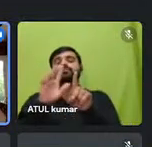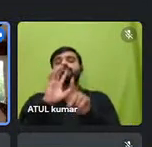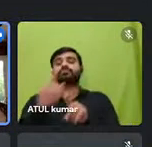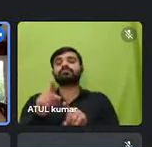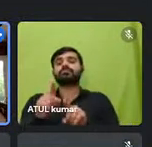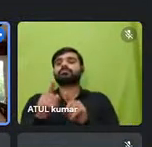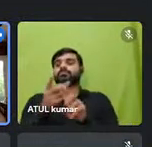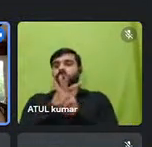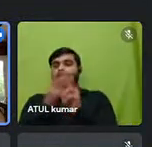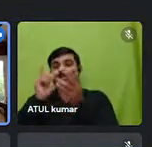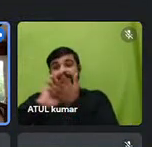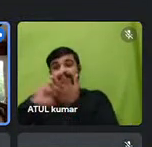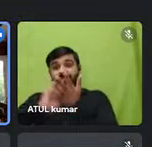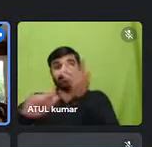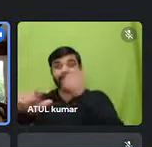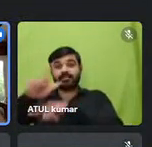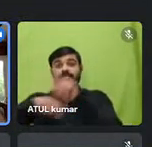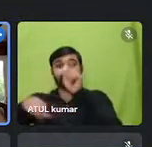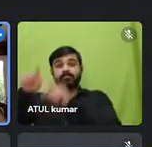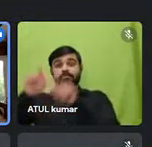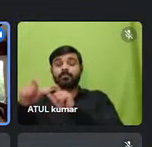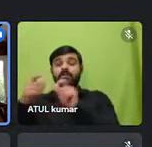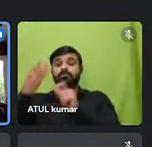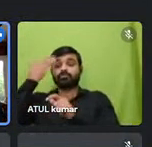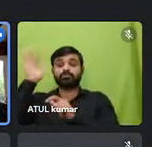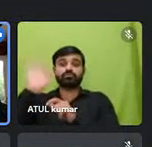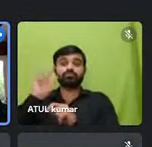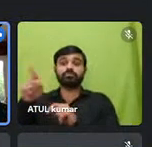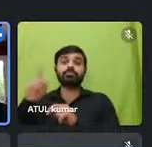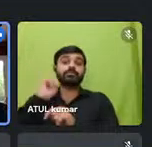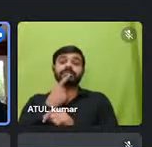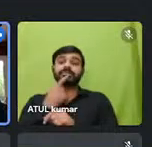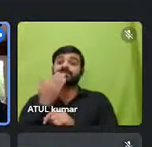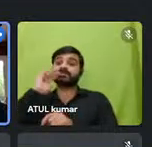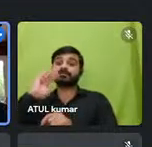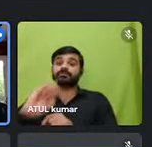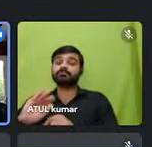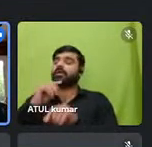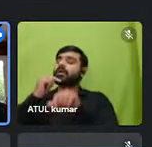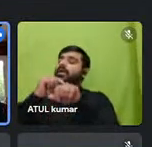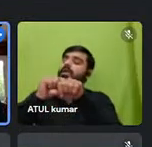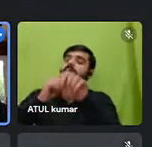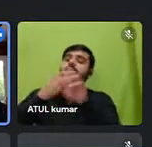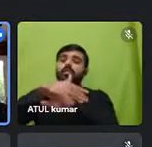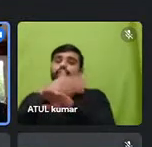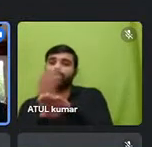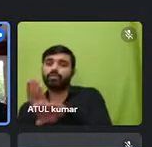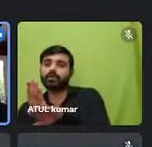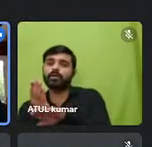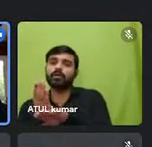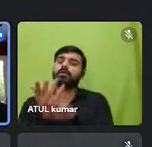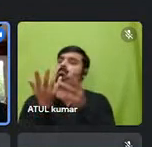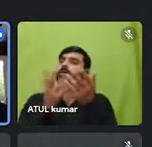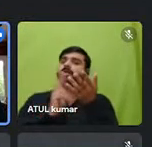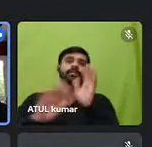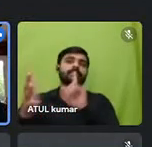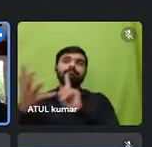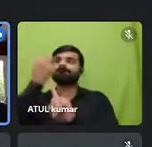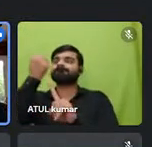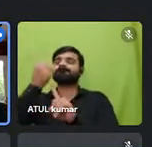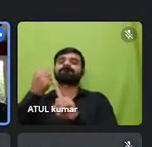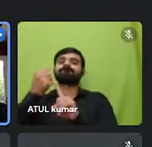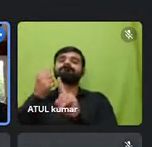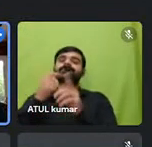written language. People need to know that deaf children are very often delayed or never achieve good